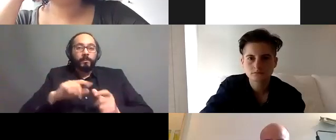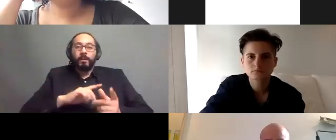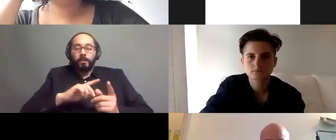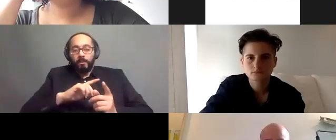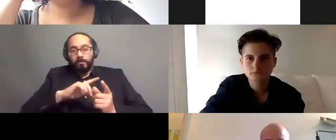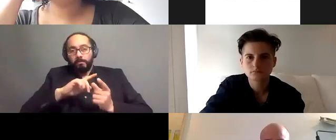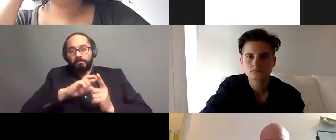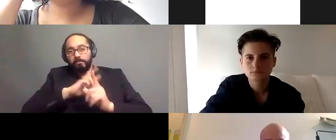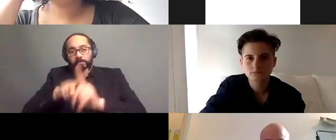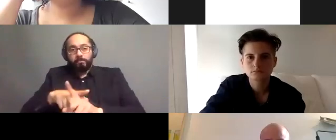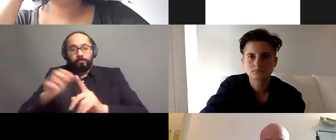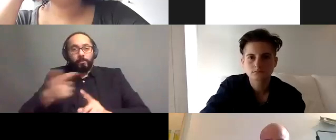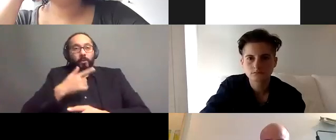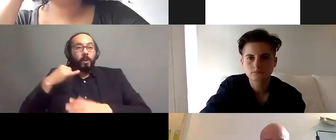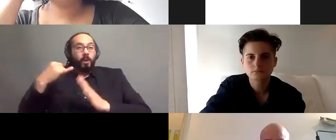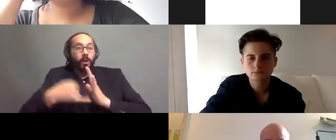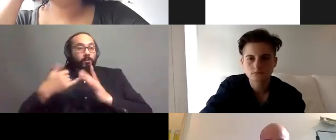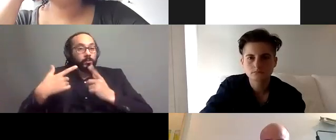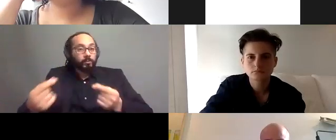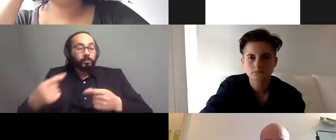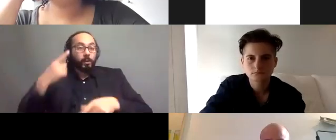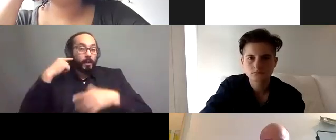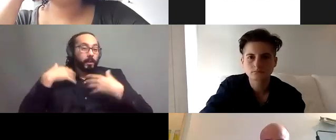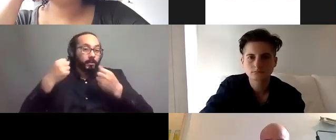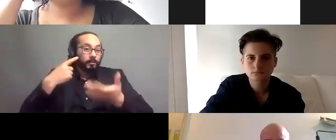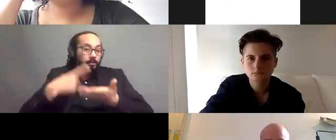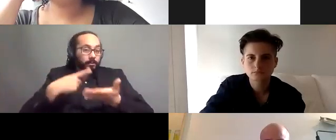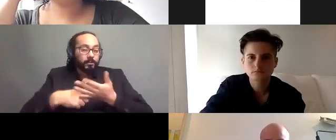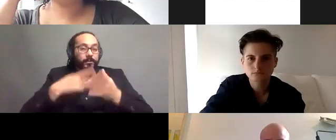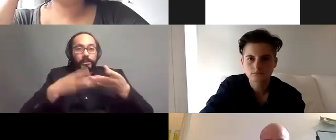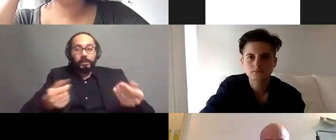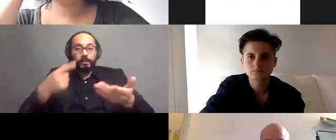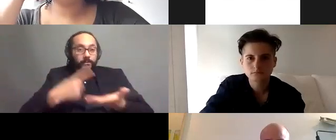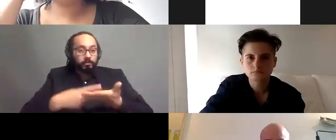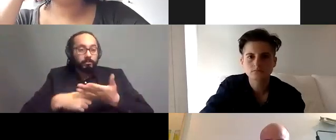practices and all of our everything, whether it's a mental health conversation, whether it's a healing conversation.